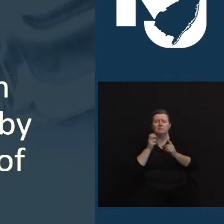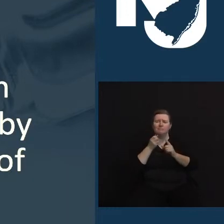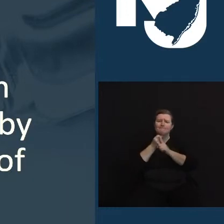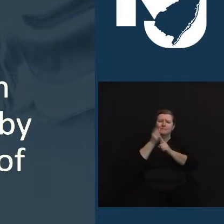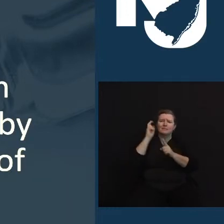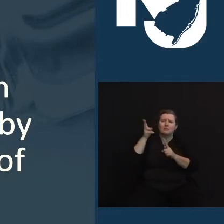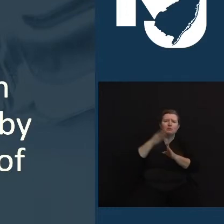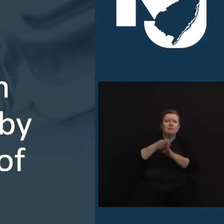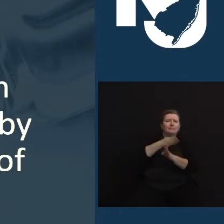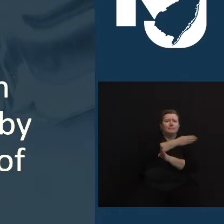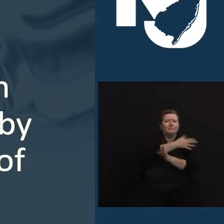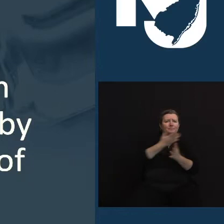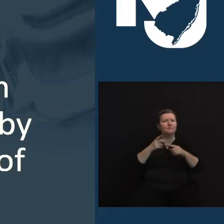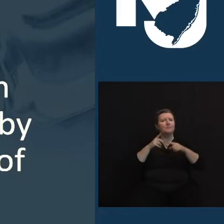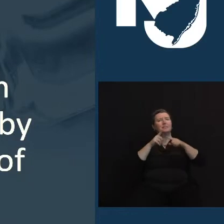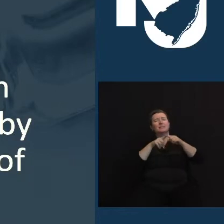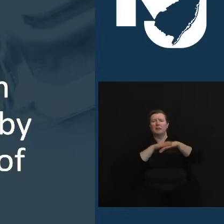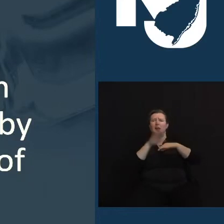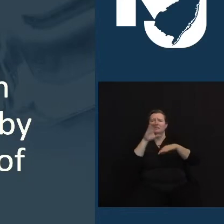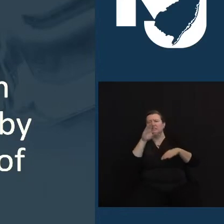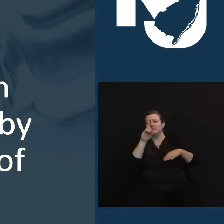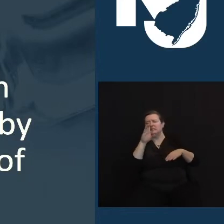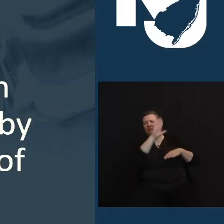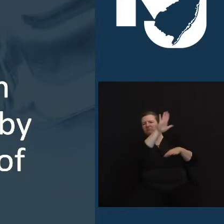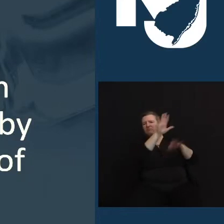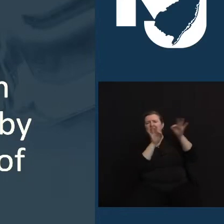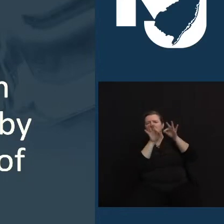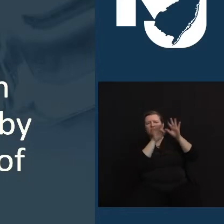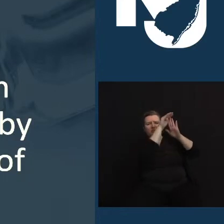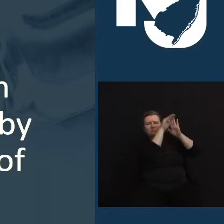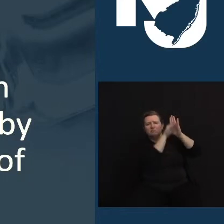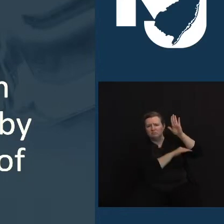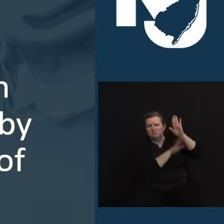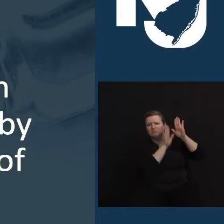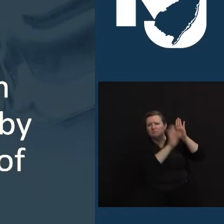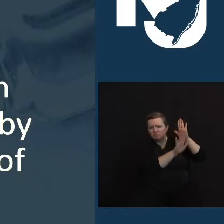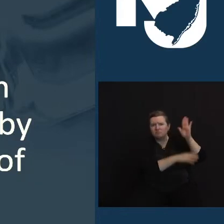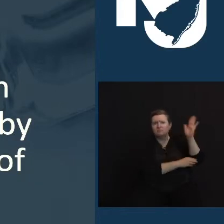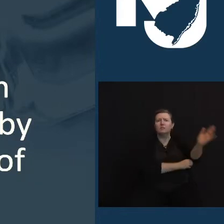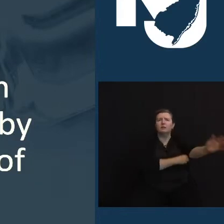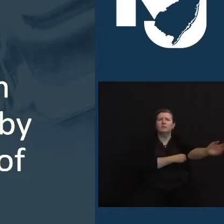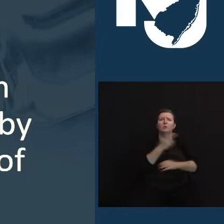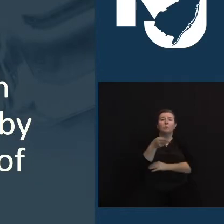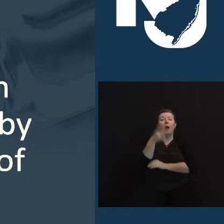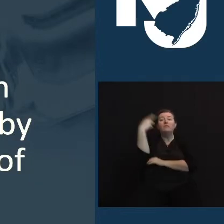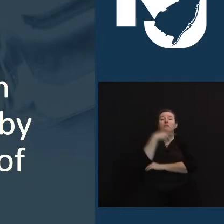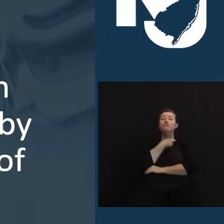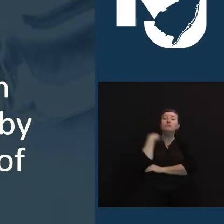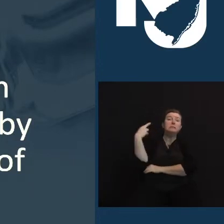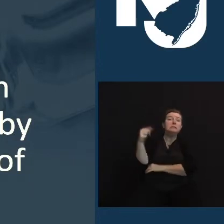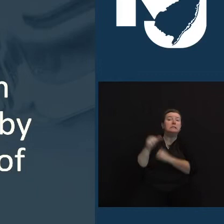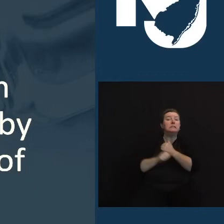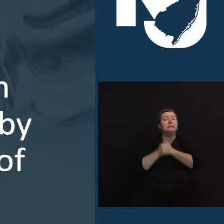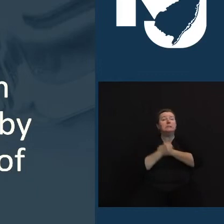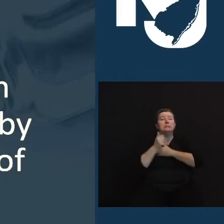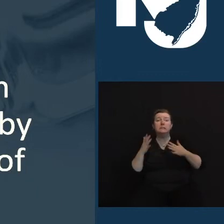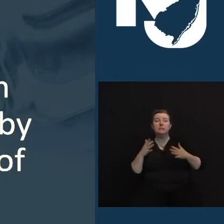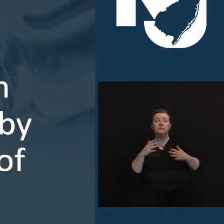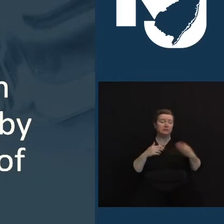Centers for Disease Control and Prevention that increase the risk of severe illness from the virus may begin to receive